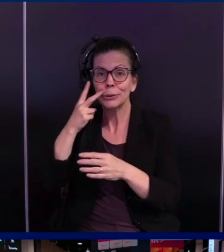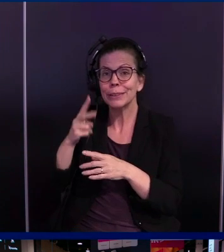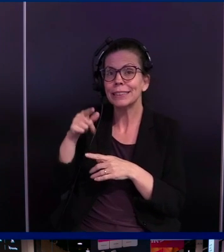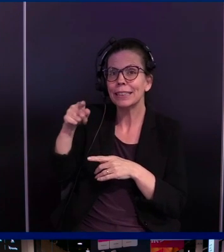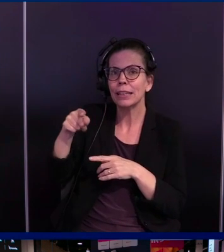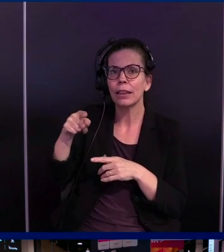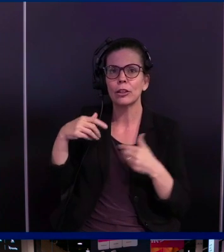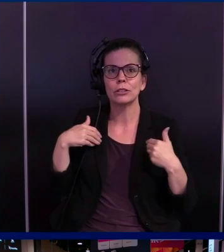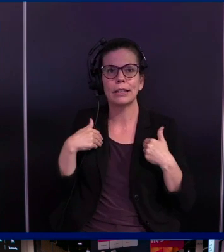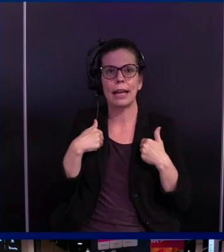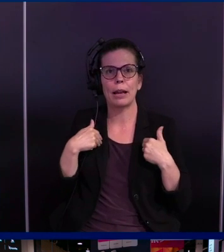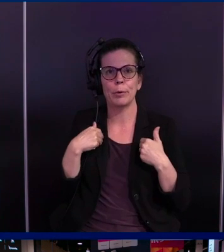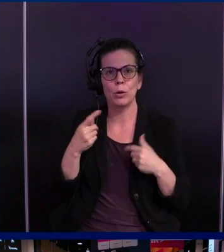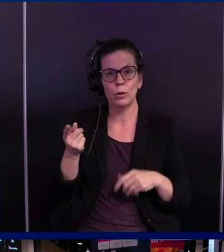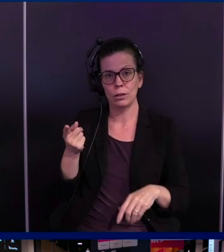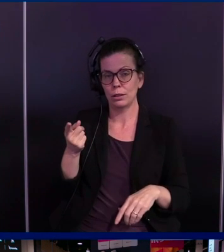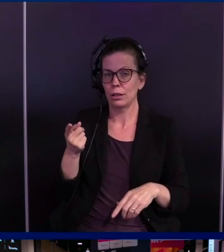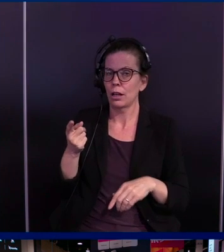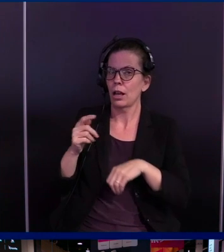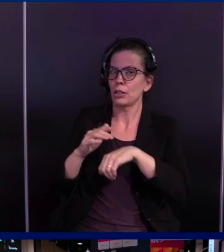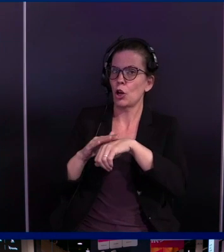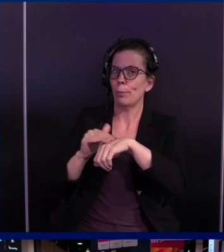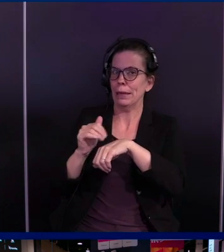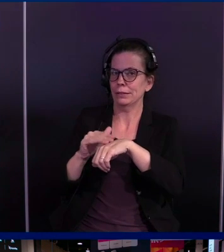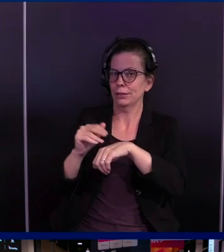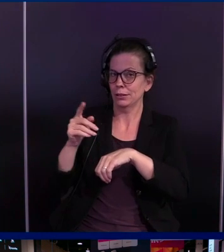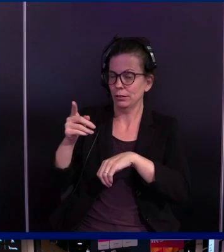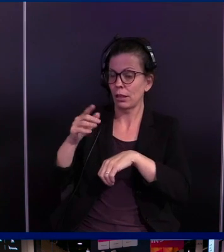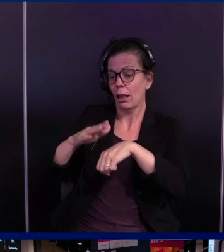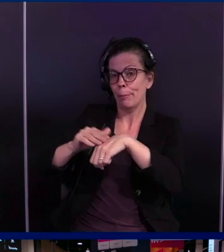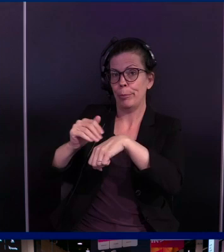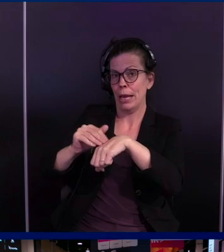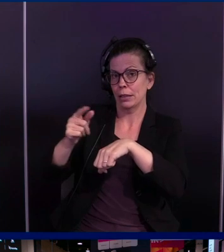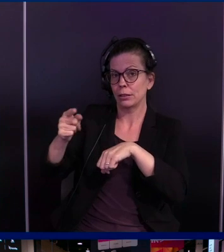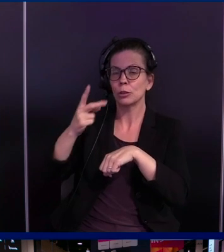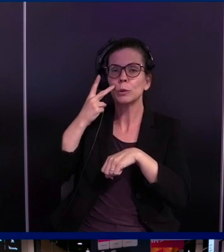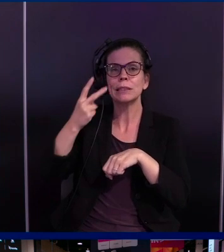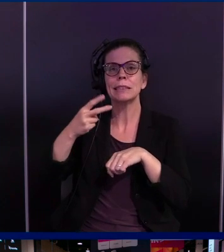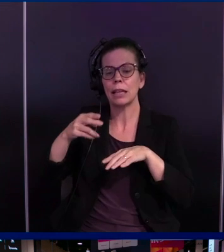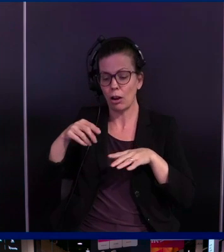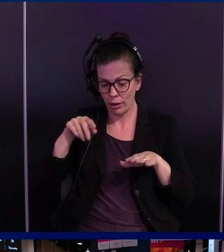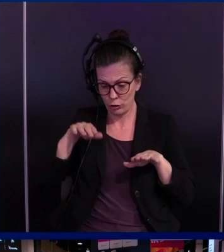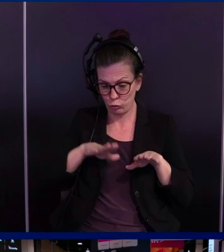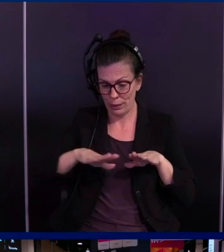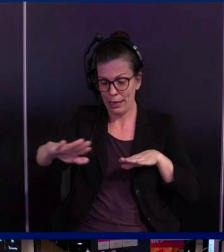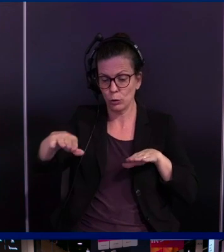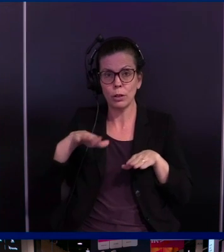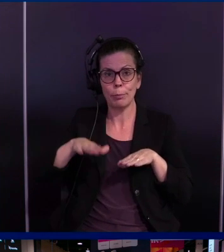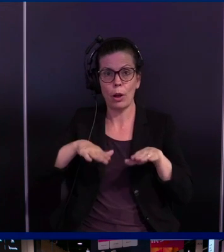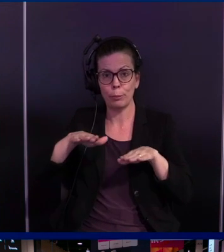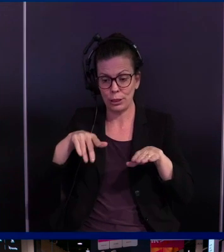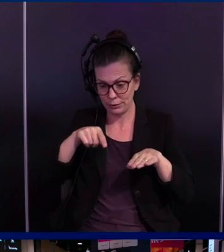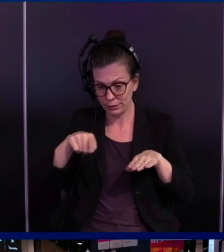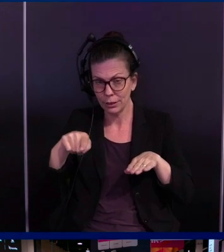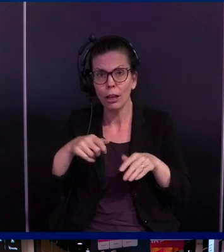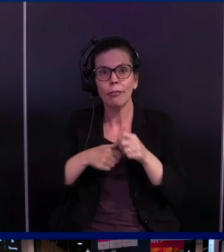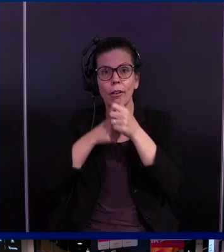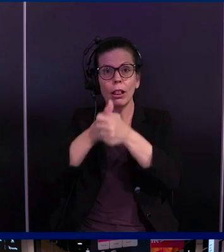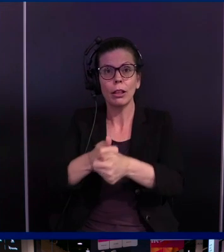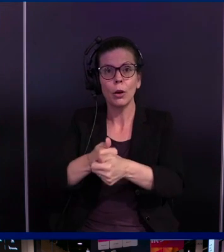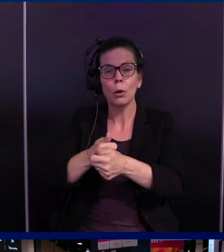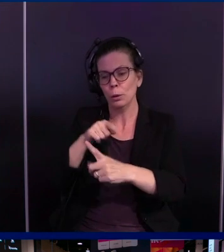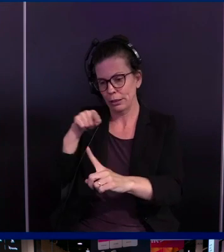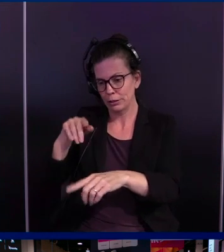an animal. So it's a pet. And this pet, if you see like paw prints on the ground, Yeah. that'll take you to a pet where you can